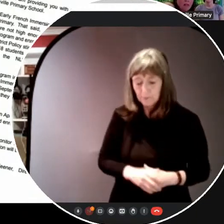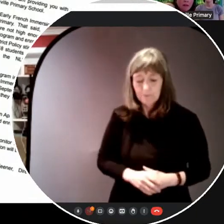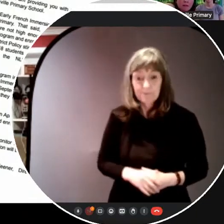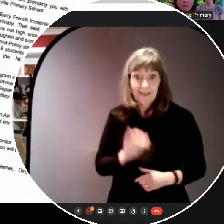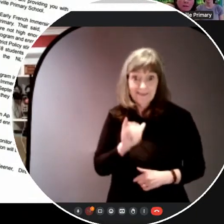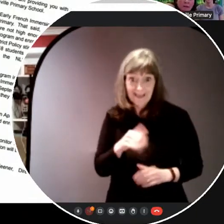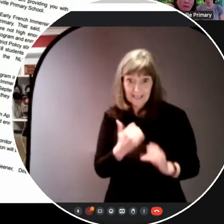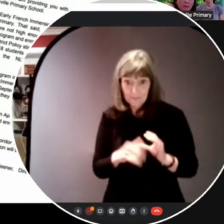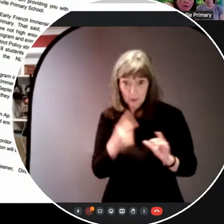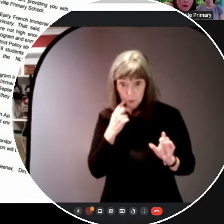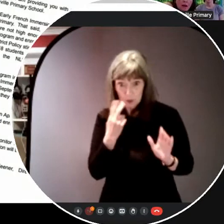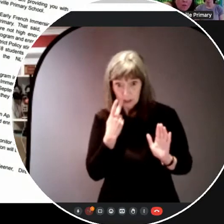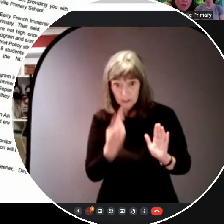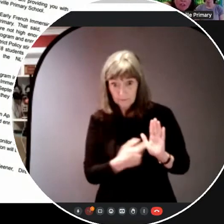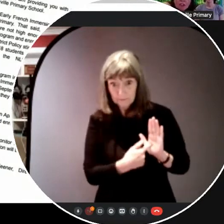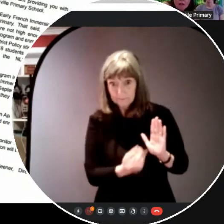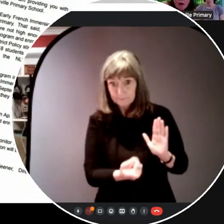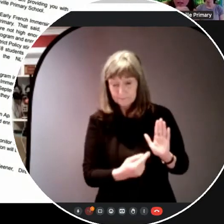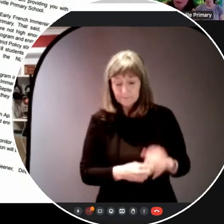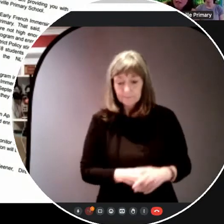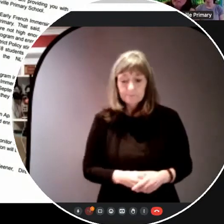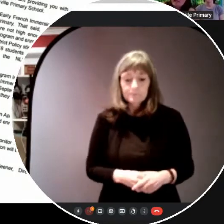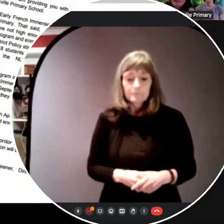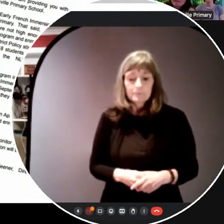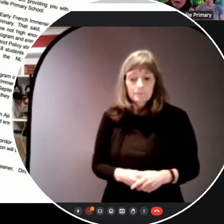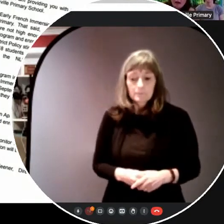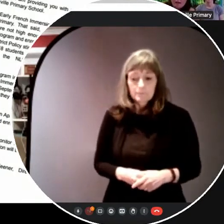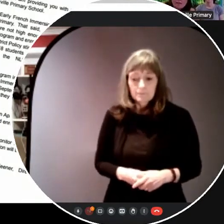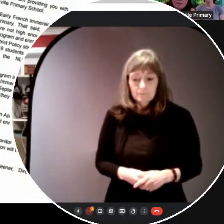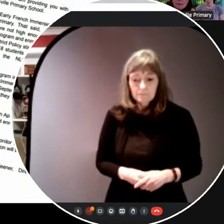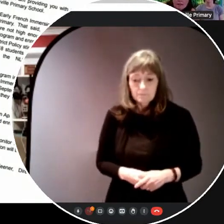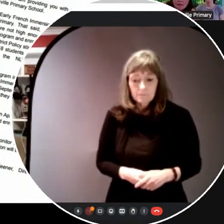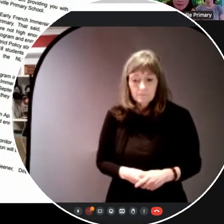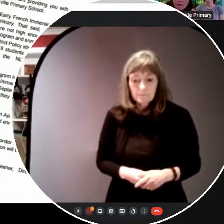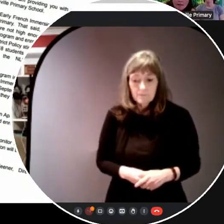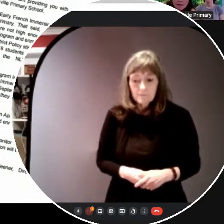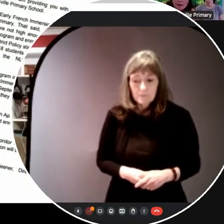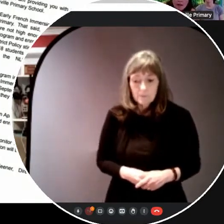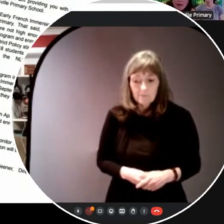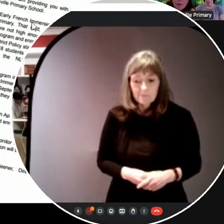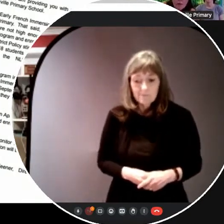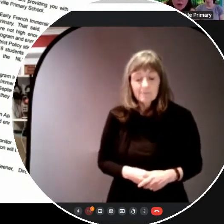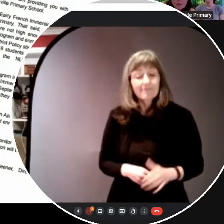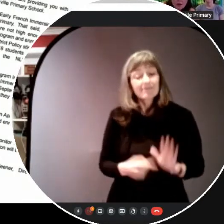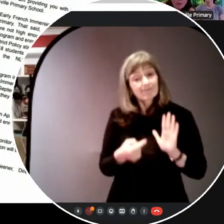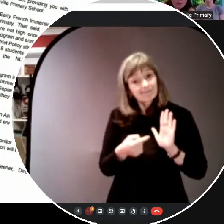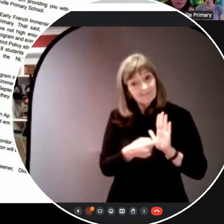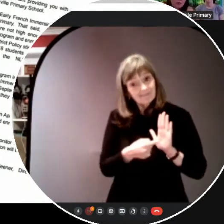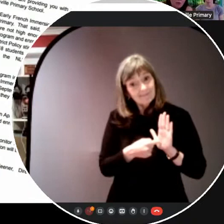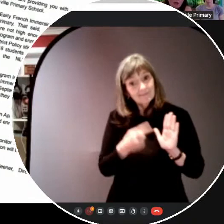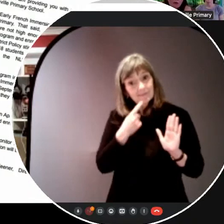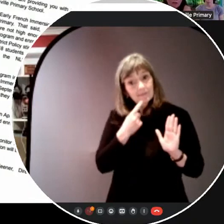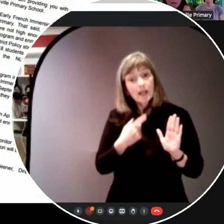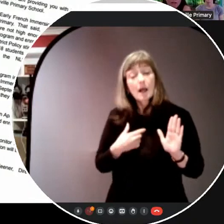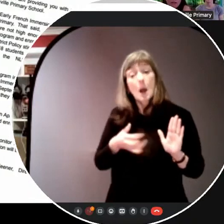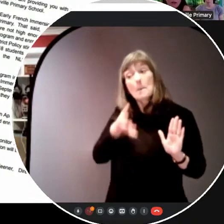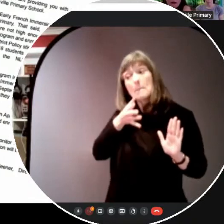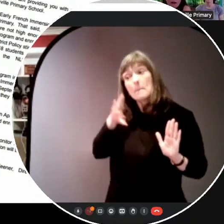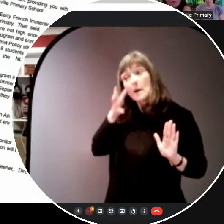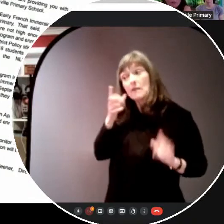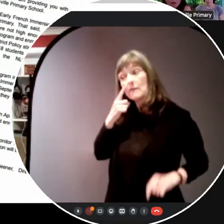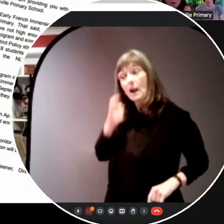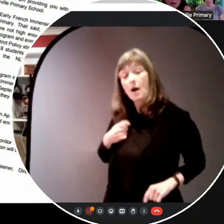that you guys got. Which kind of had said that The parents found out that they were not going to